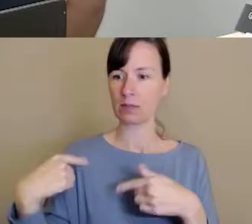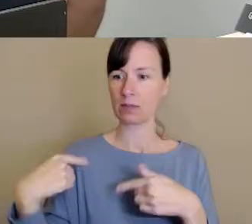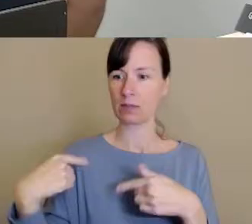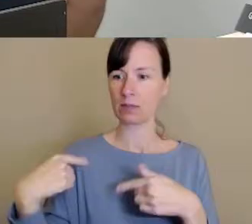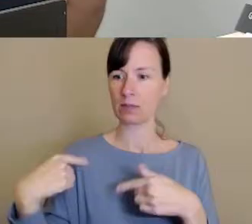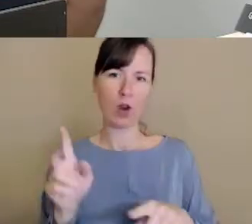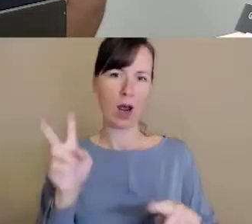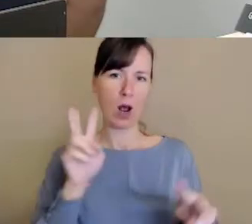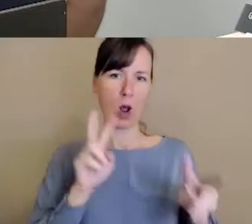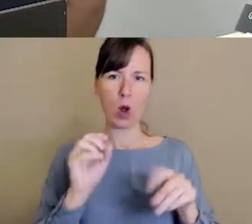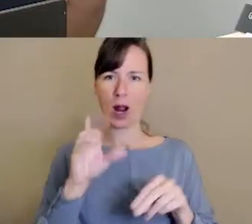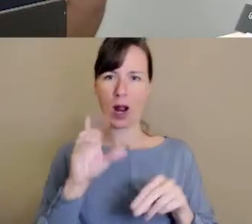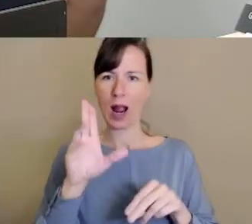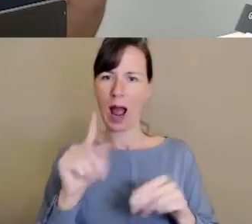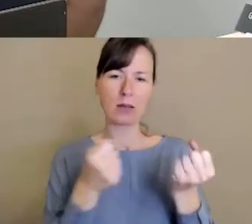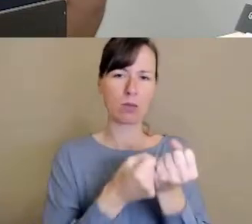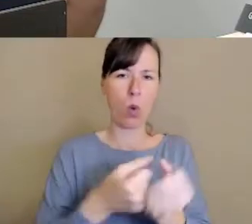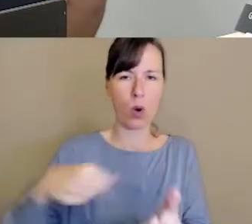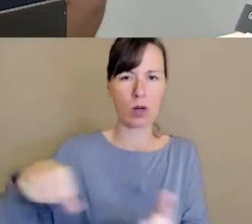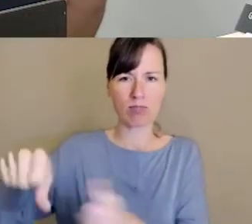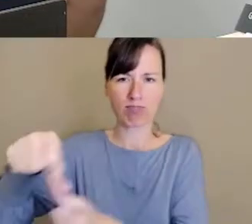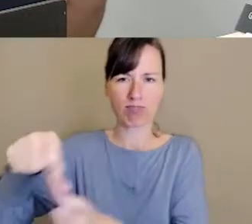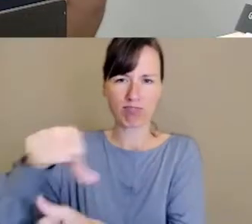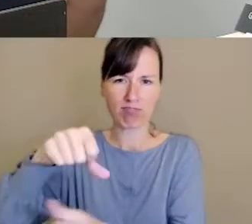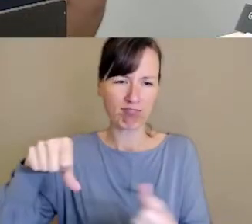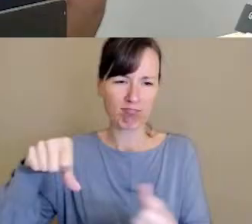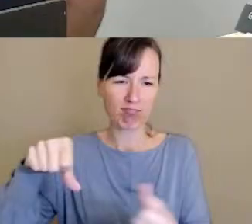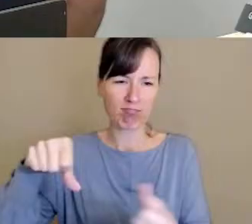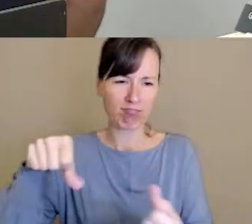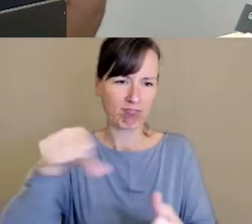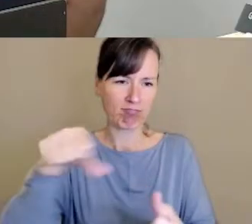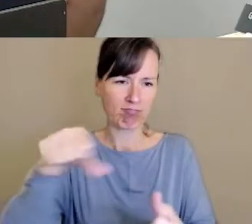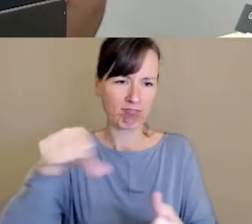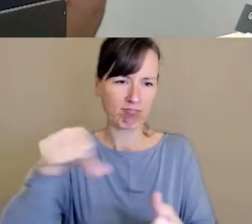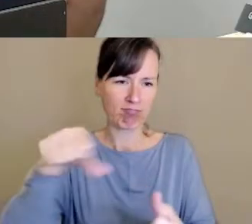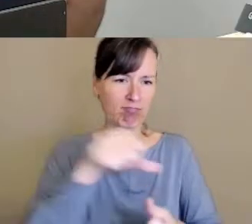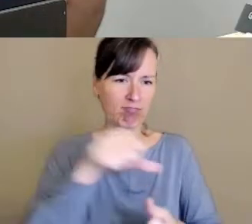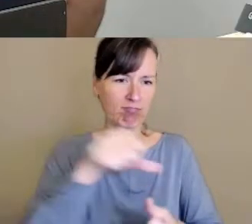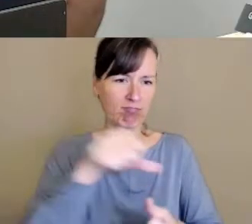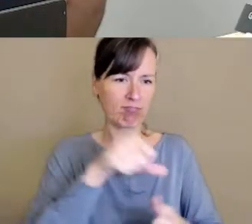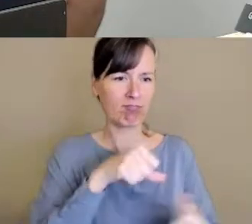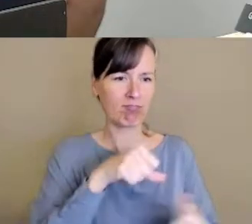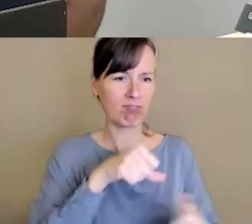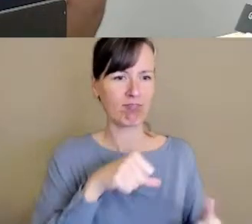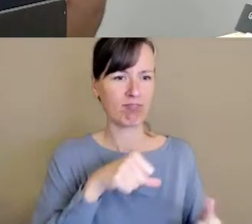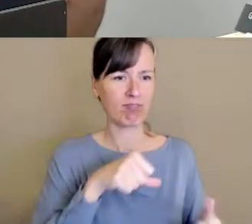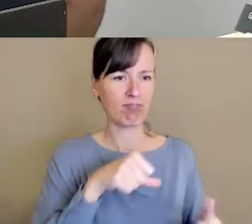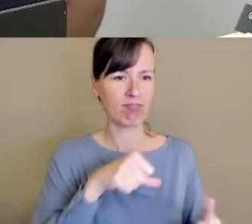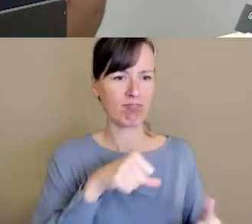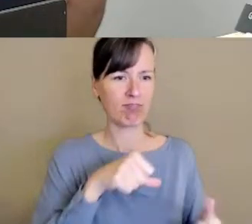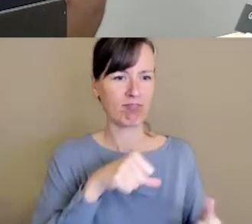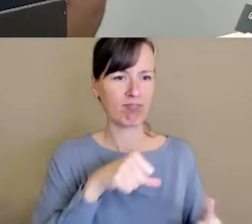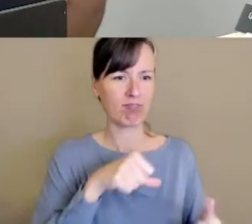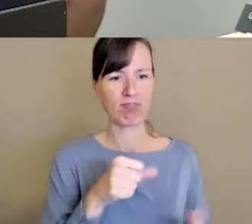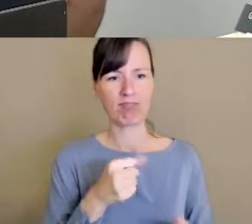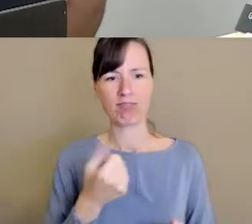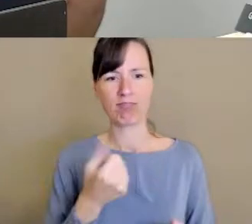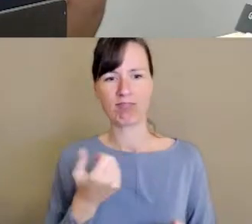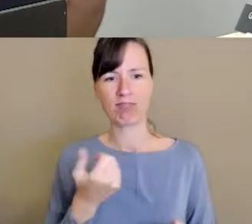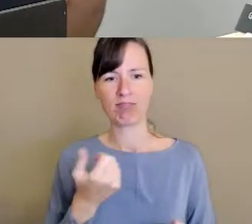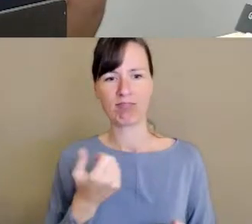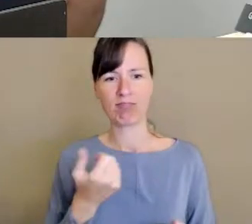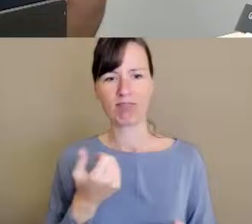seen firsthand the kind of person he is, thoughtful, steady, and deeply invested in this community.